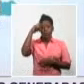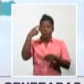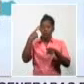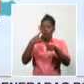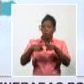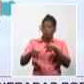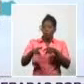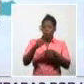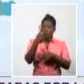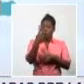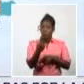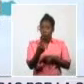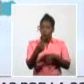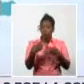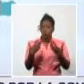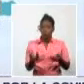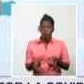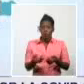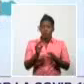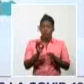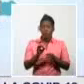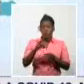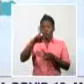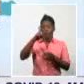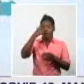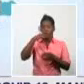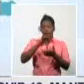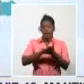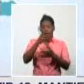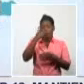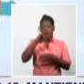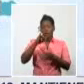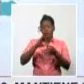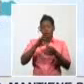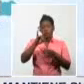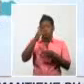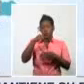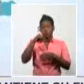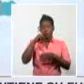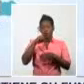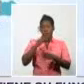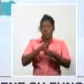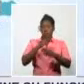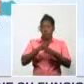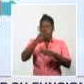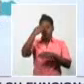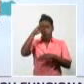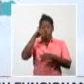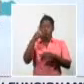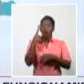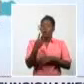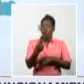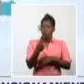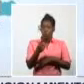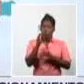26 are from the province of Havana, scattered in 11 municipalities.